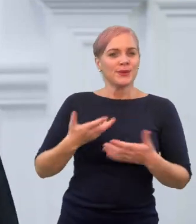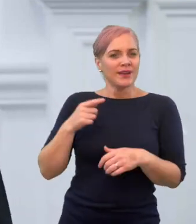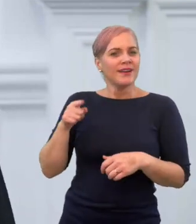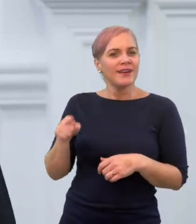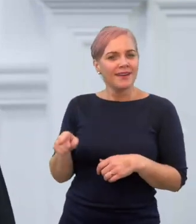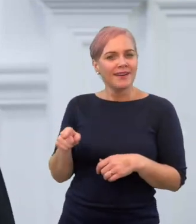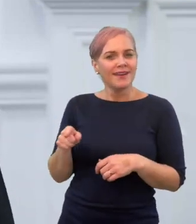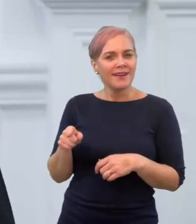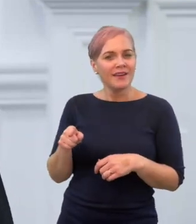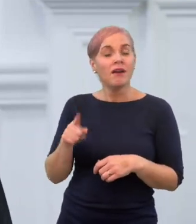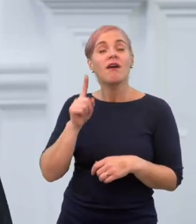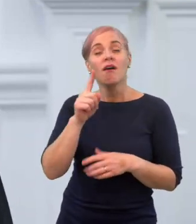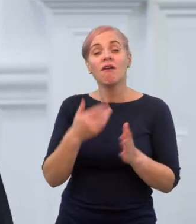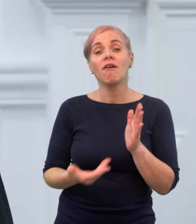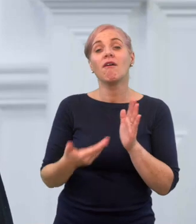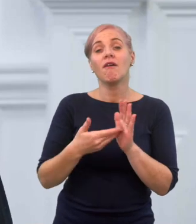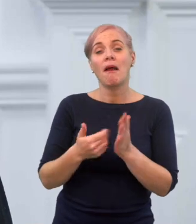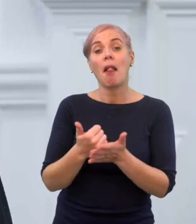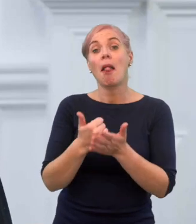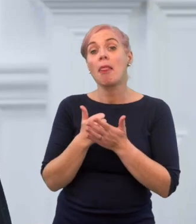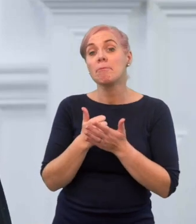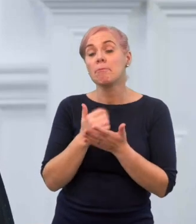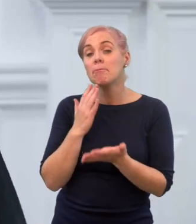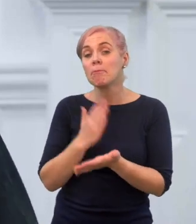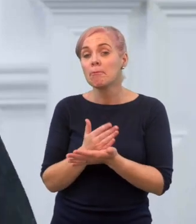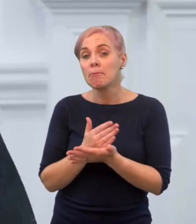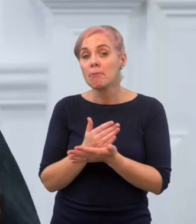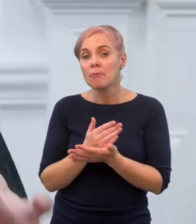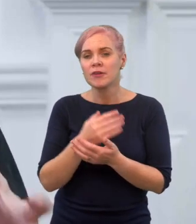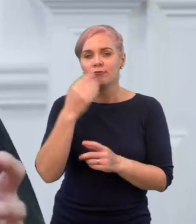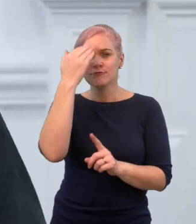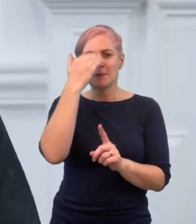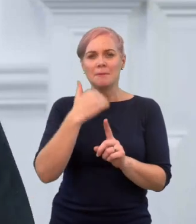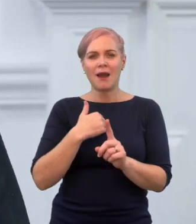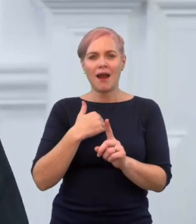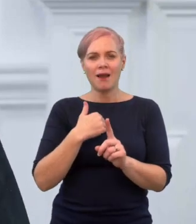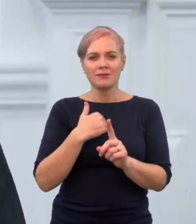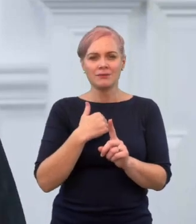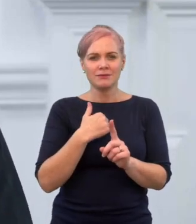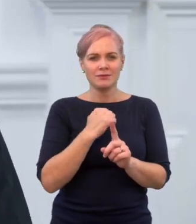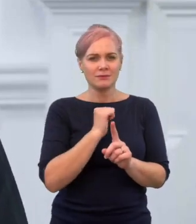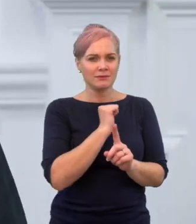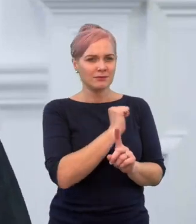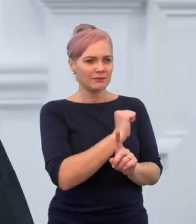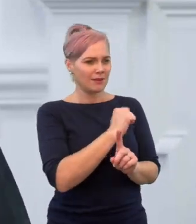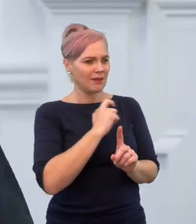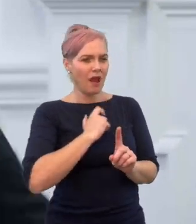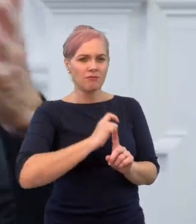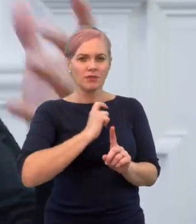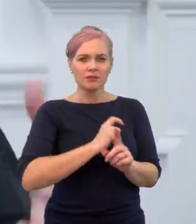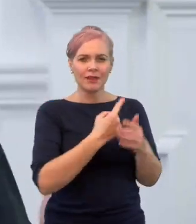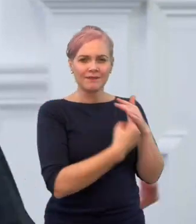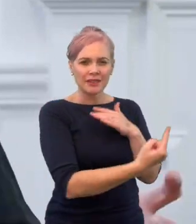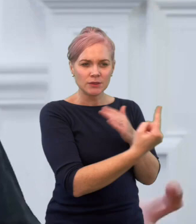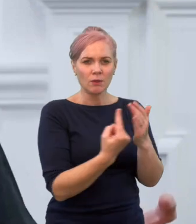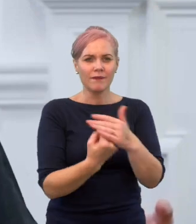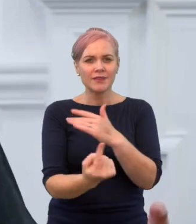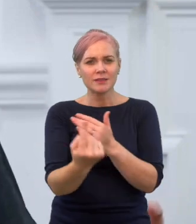has. But, you know, the other thing that I find helps to help, you know, remind myself as an actor, you know,